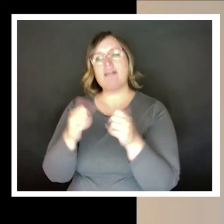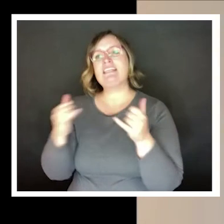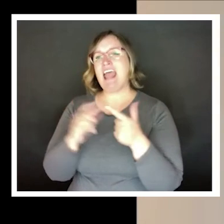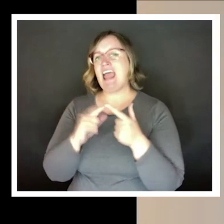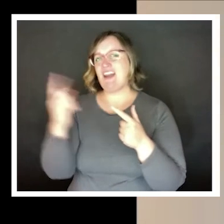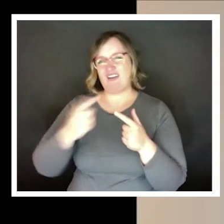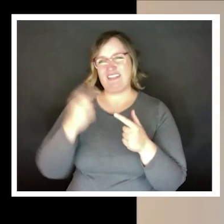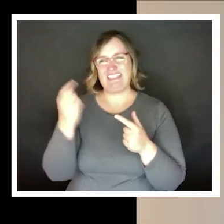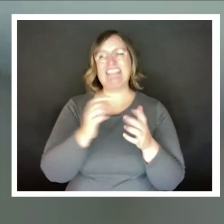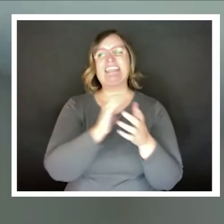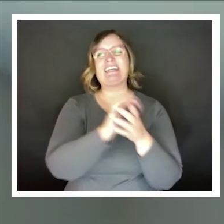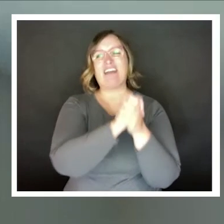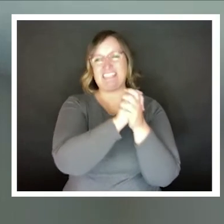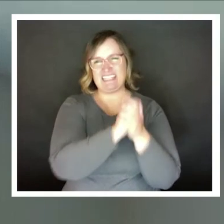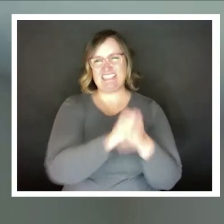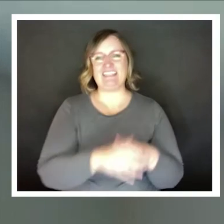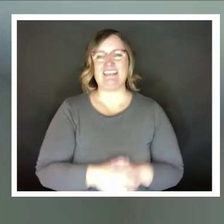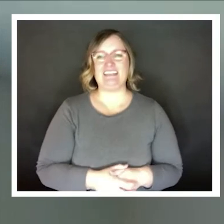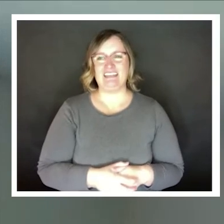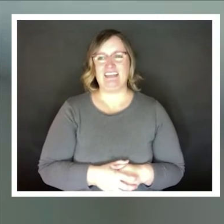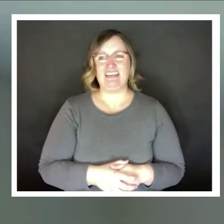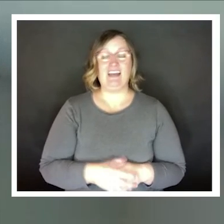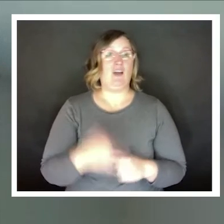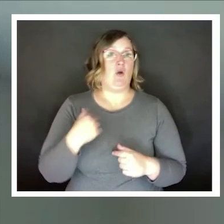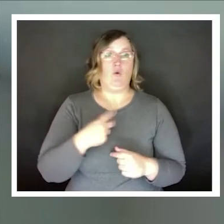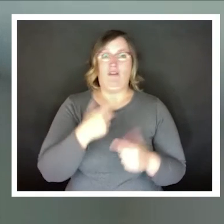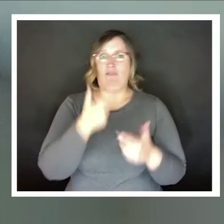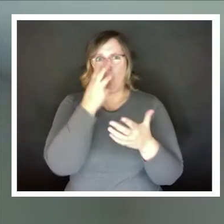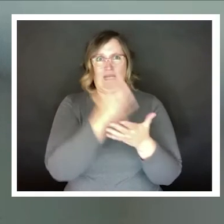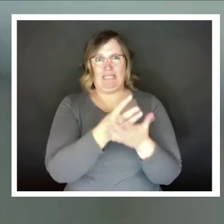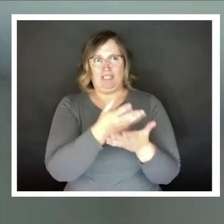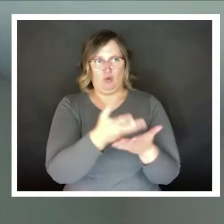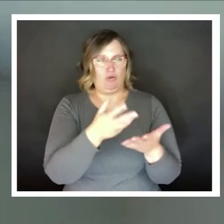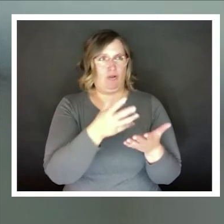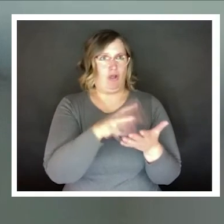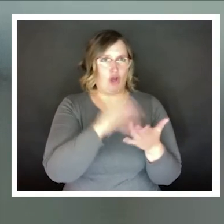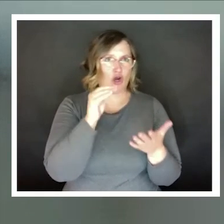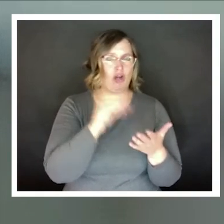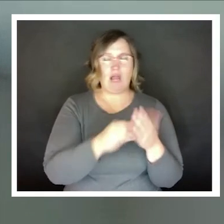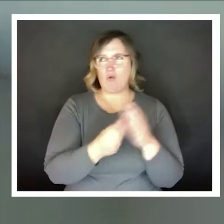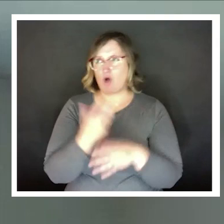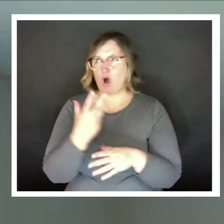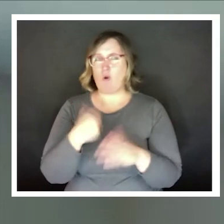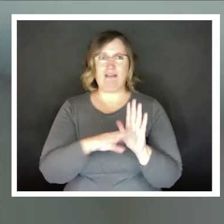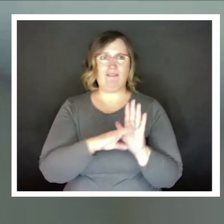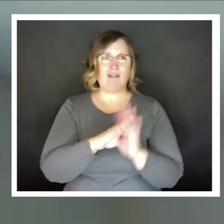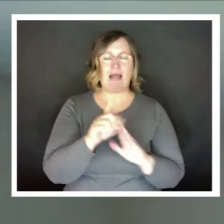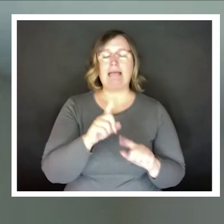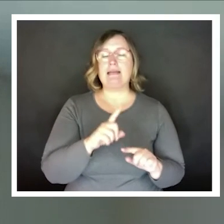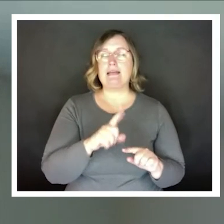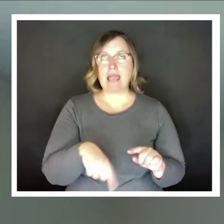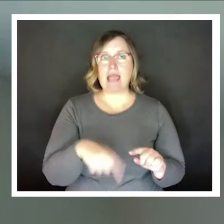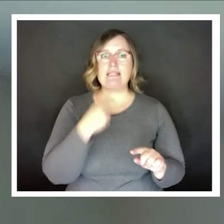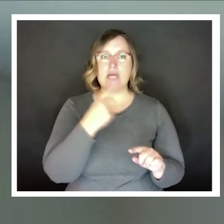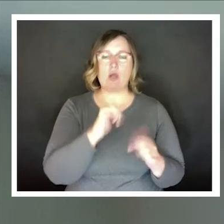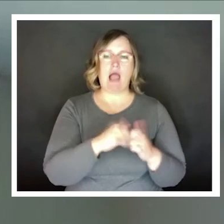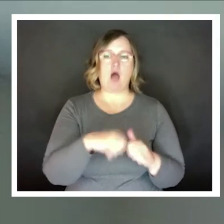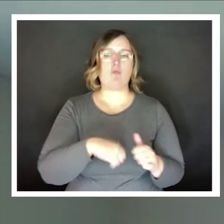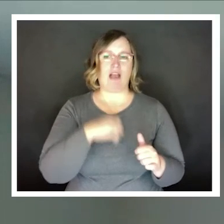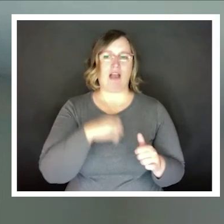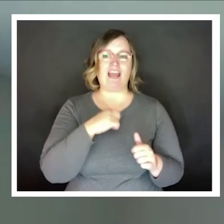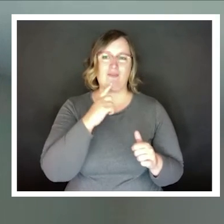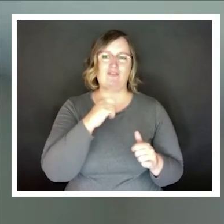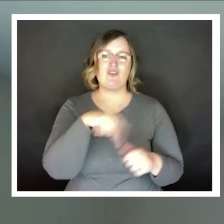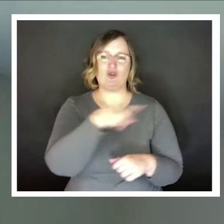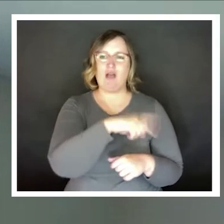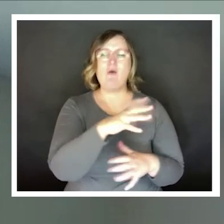always. Congratulations. I've seen you learn and grow and develop, and I can't tell you how very proud I am of you for finishing this. I want